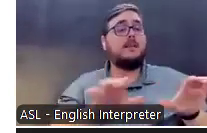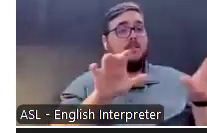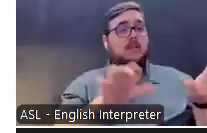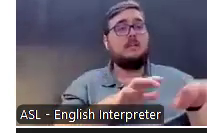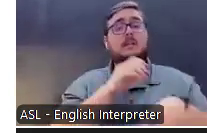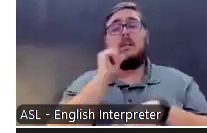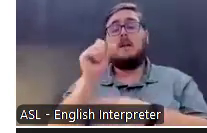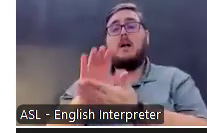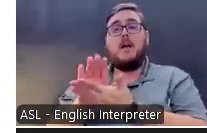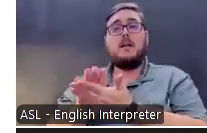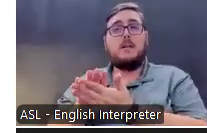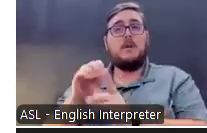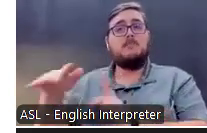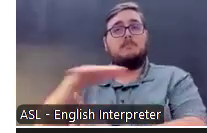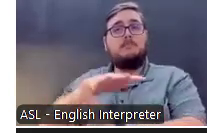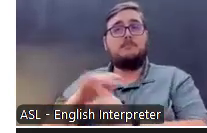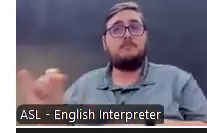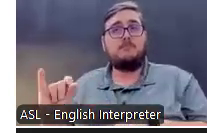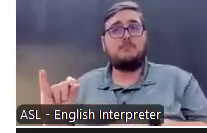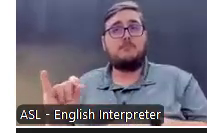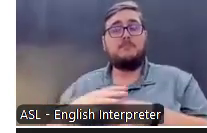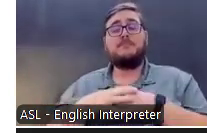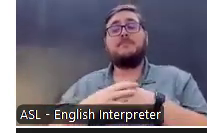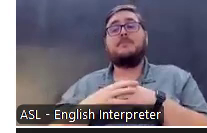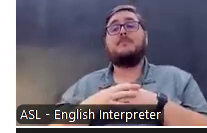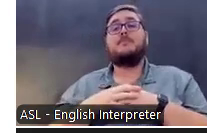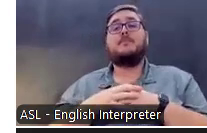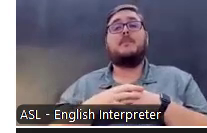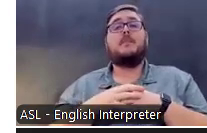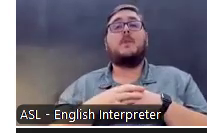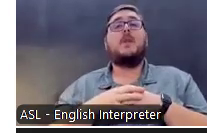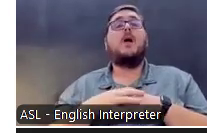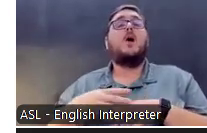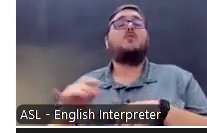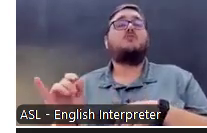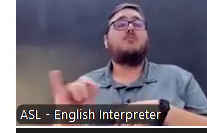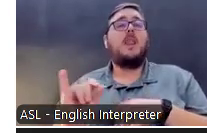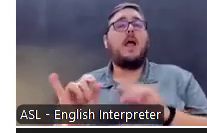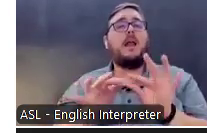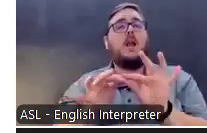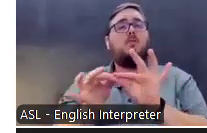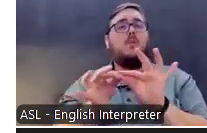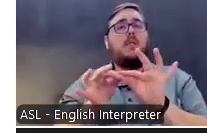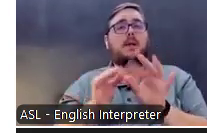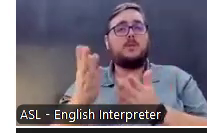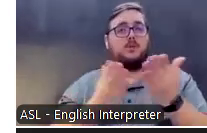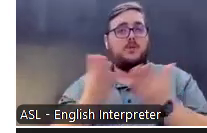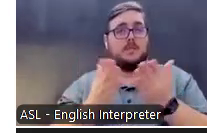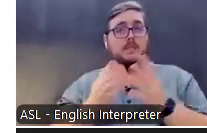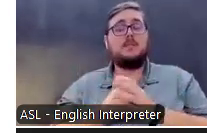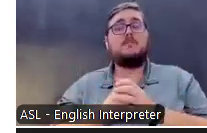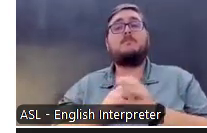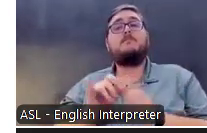Next slide. Related services. Related services are